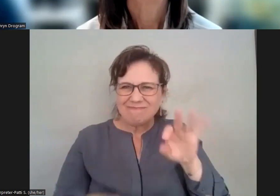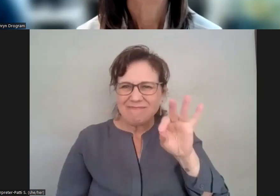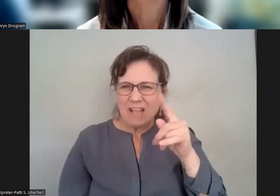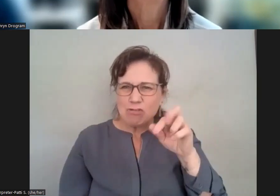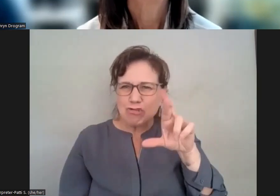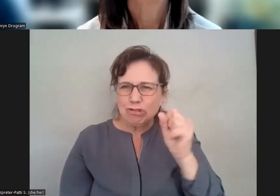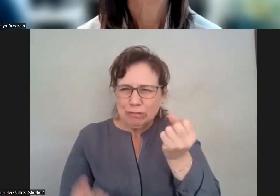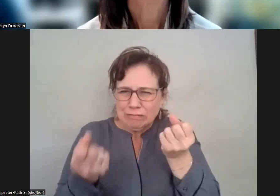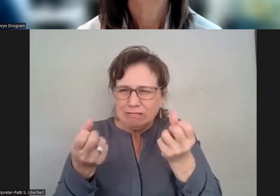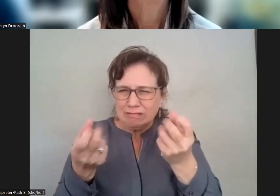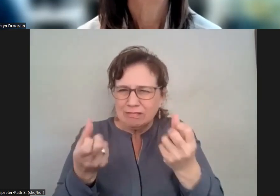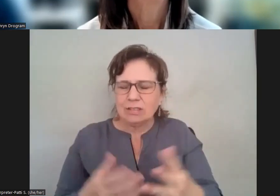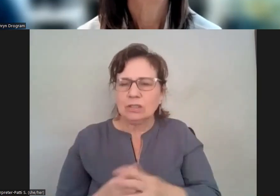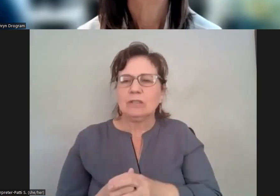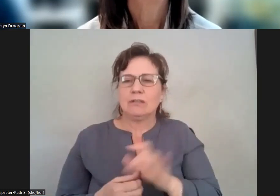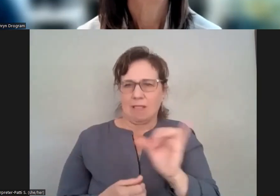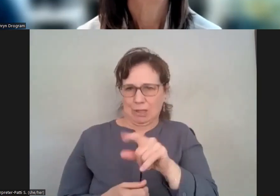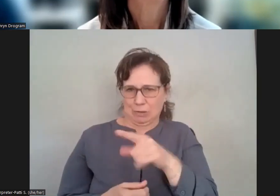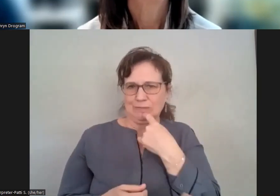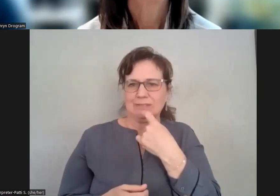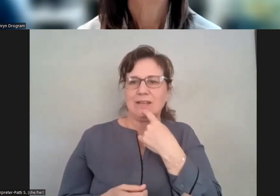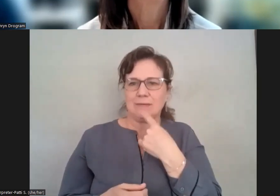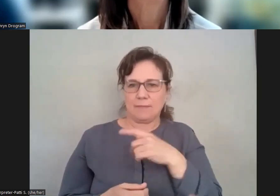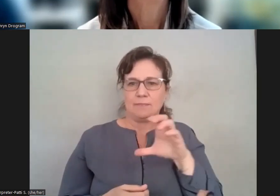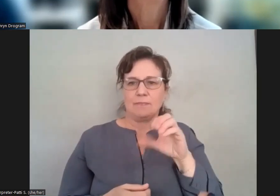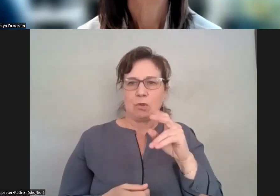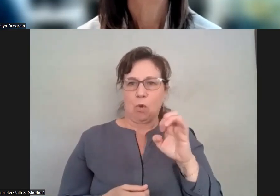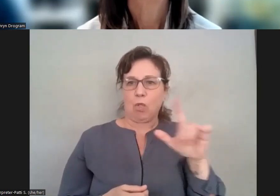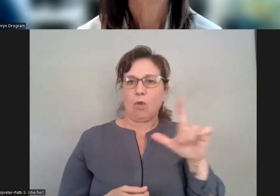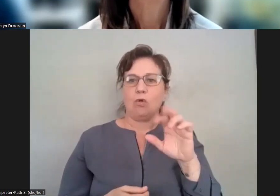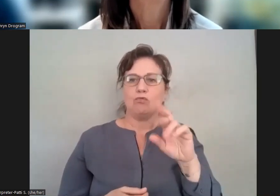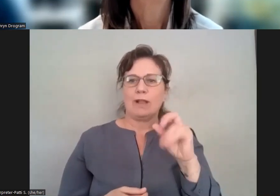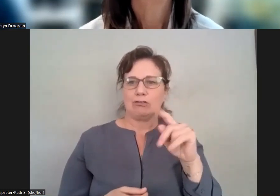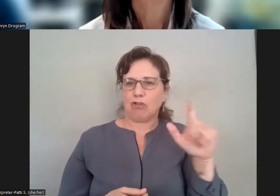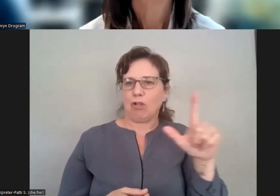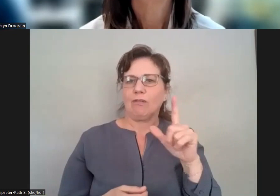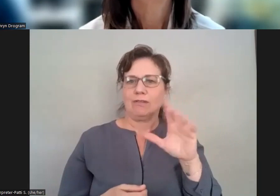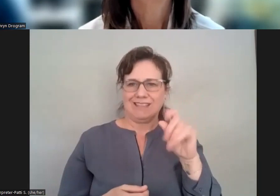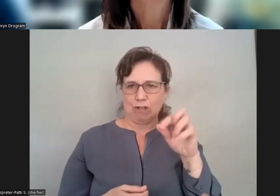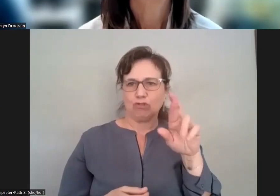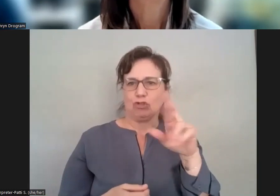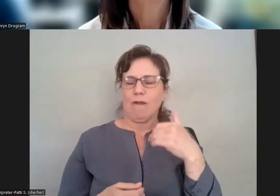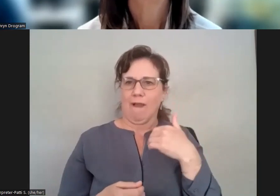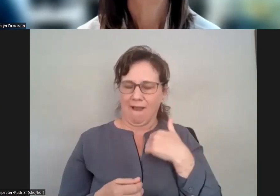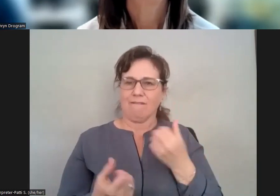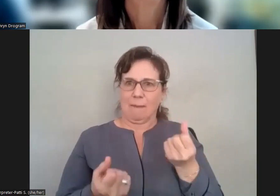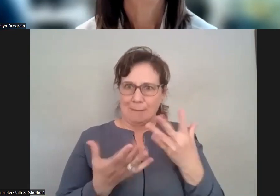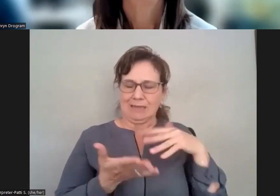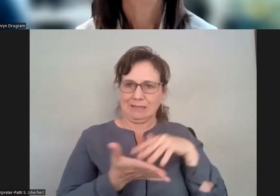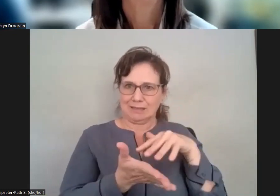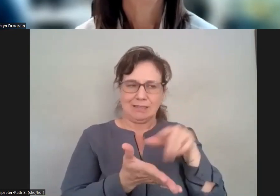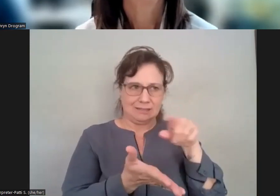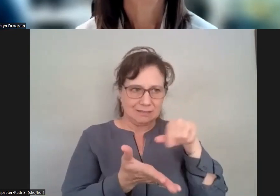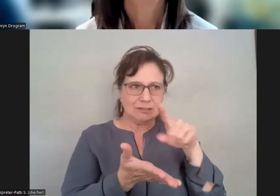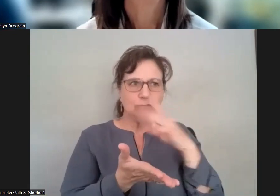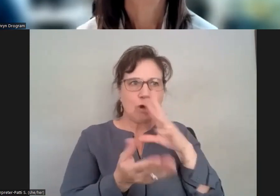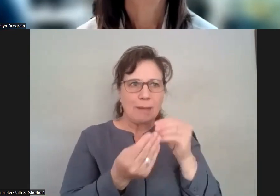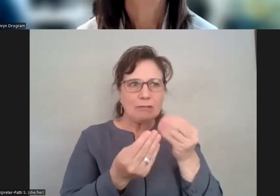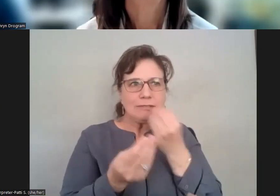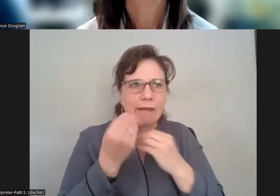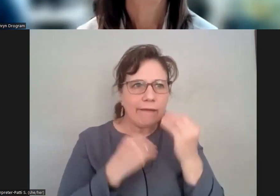And as you allude to, certainly in colorectal cancers, there's abundance of studies about diet